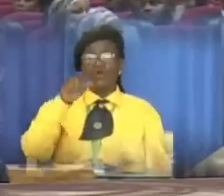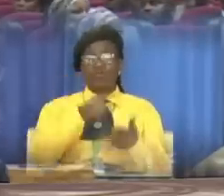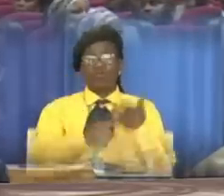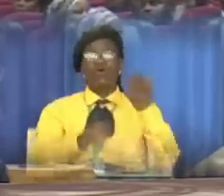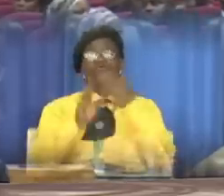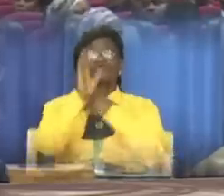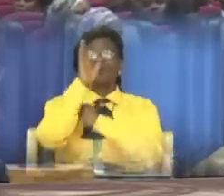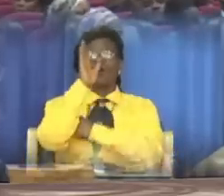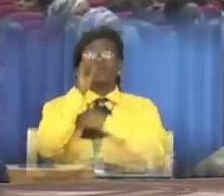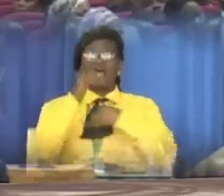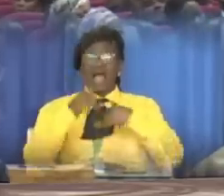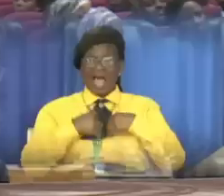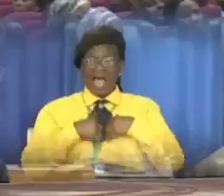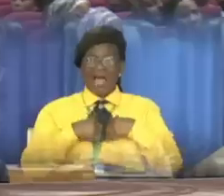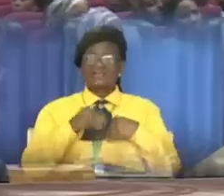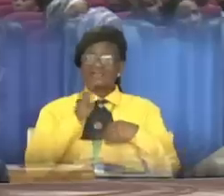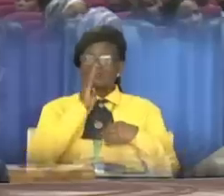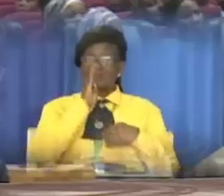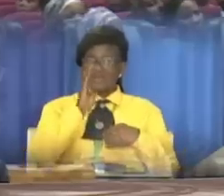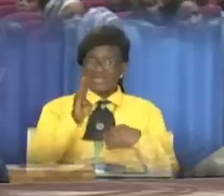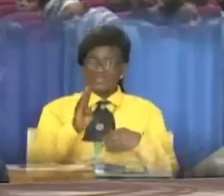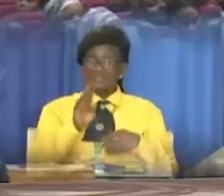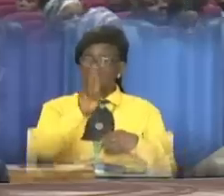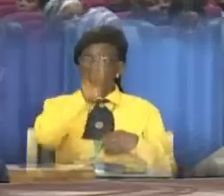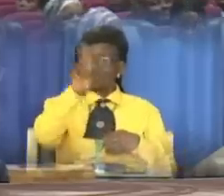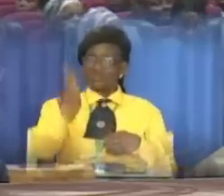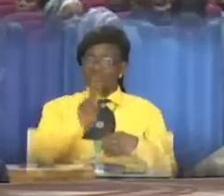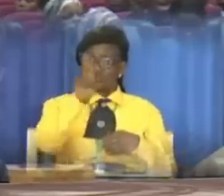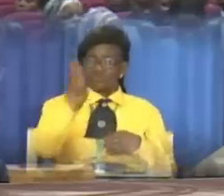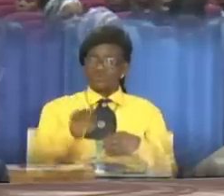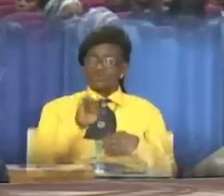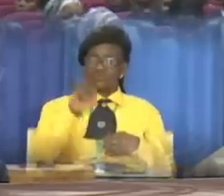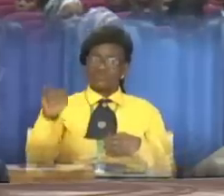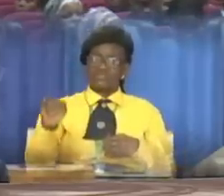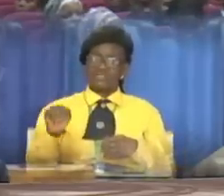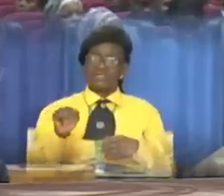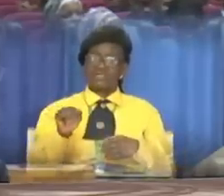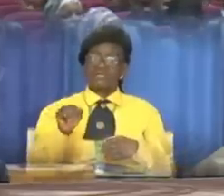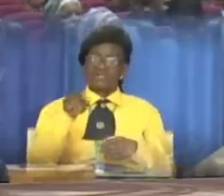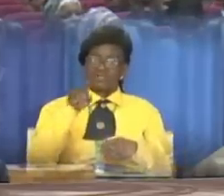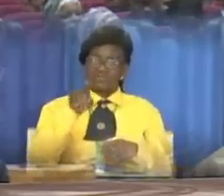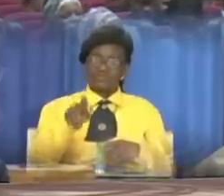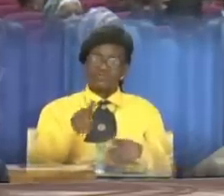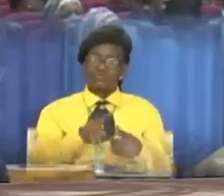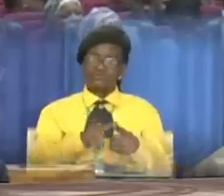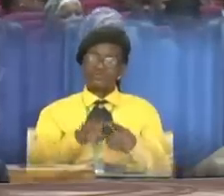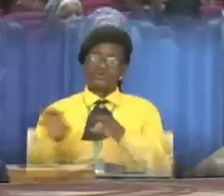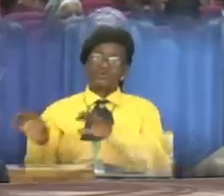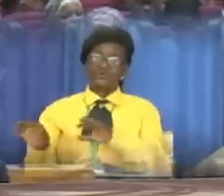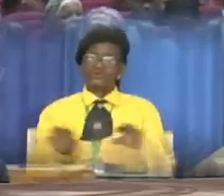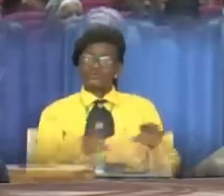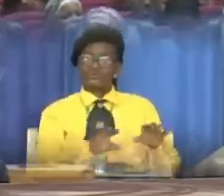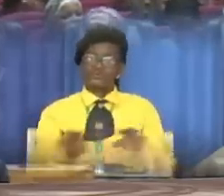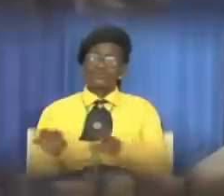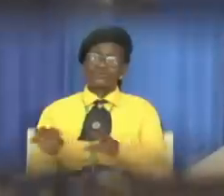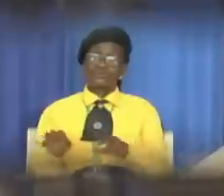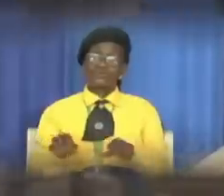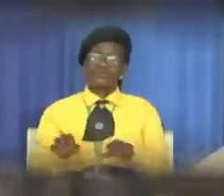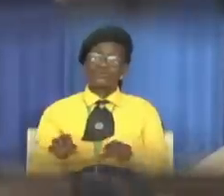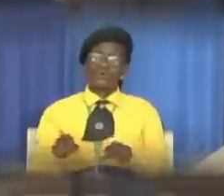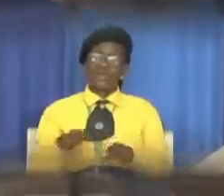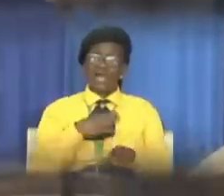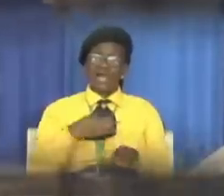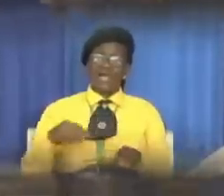to pray for you for special anointing so that you will finish the work on